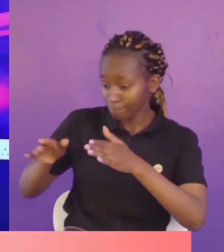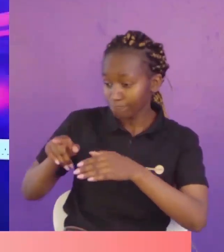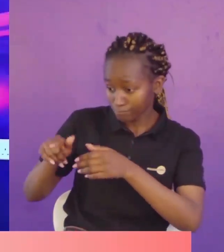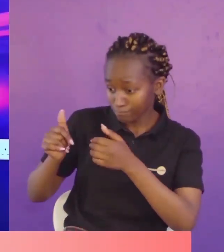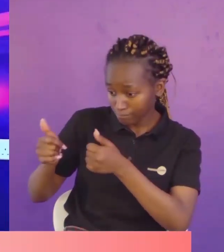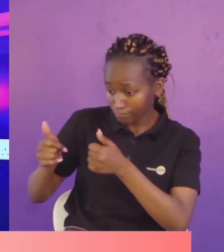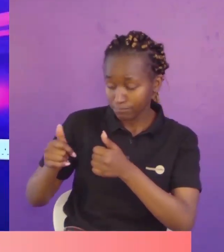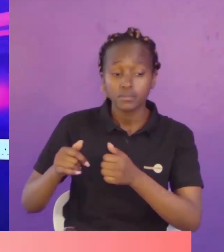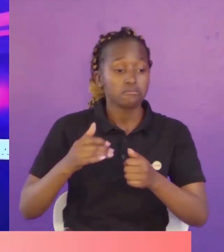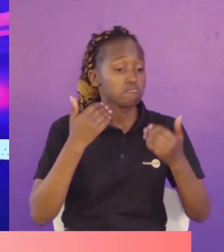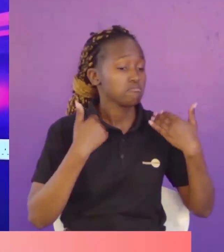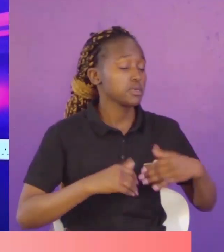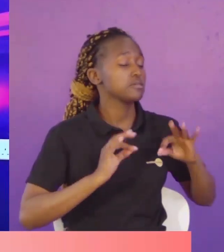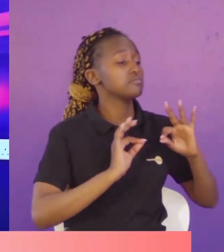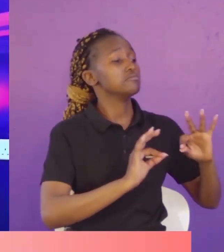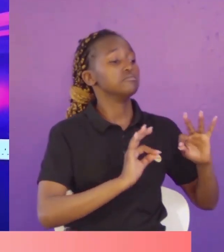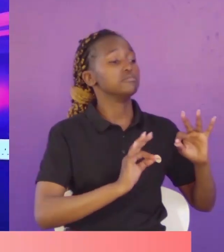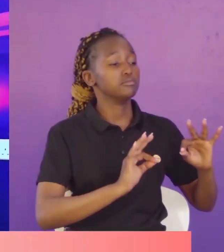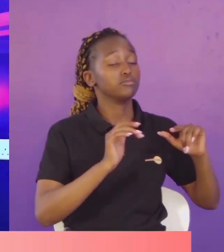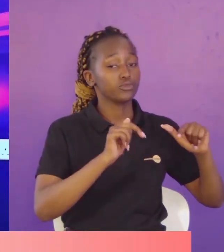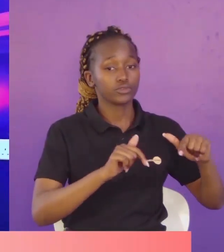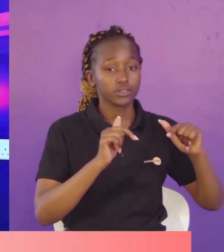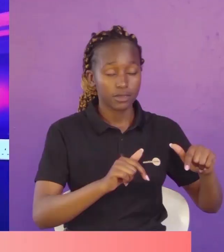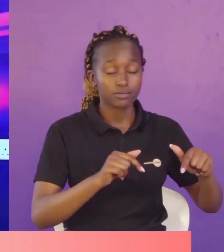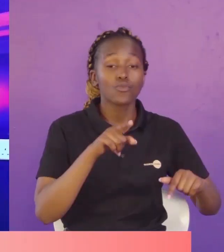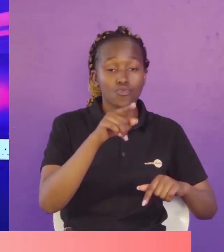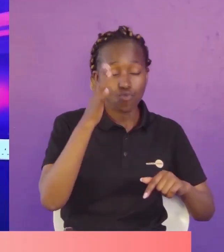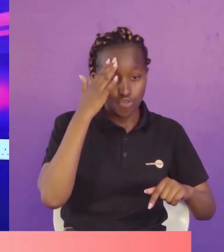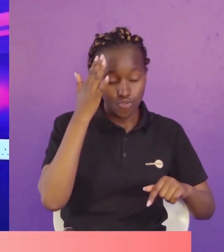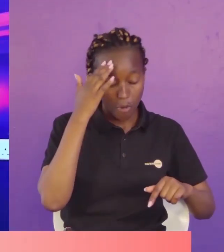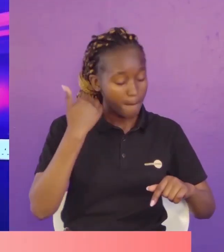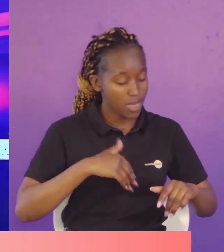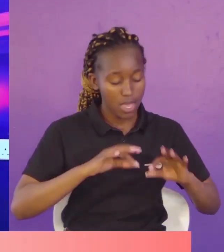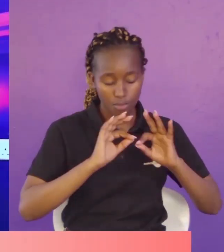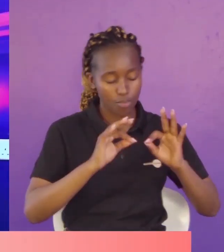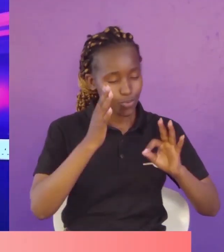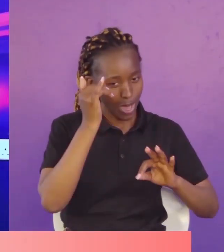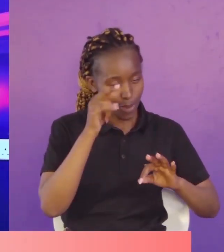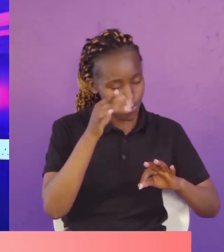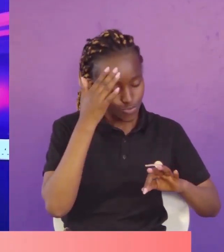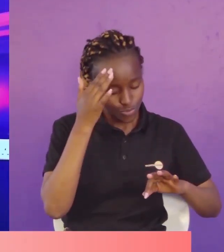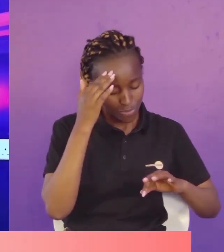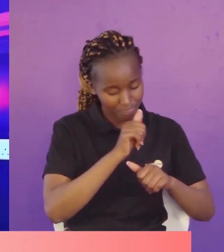good? I'm really good today. You know why I'm really good? I know.